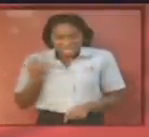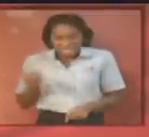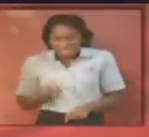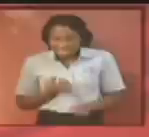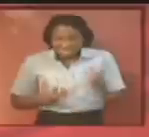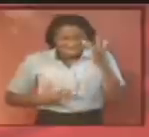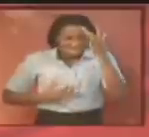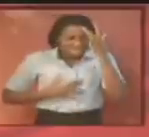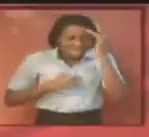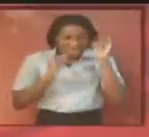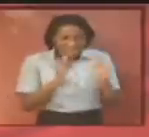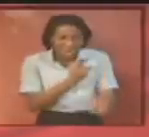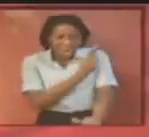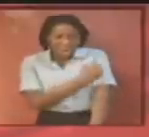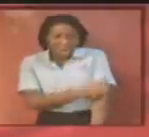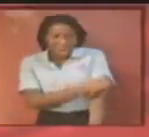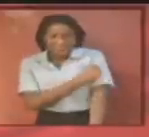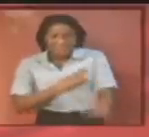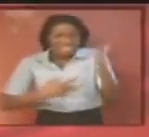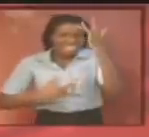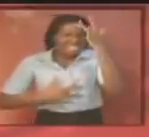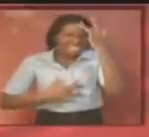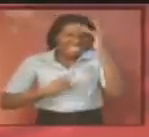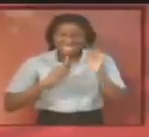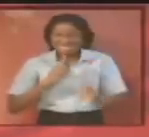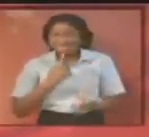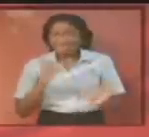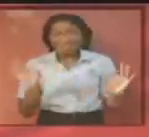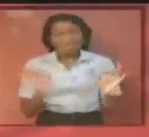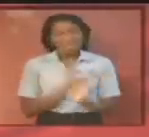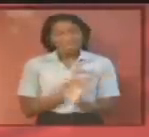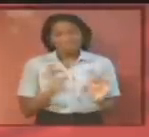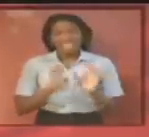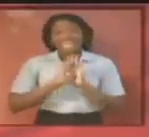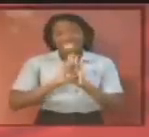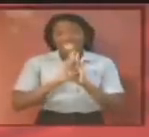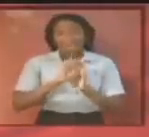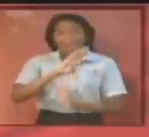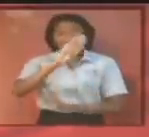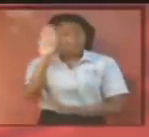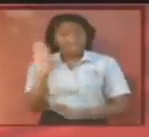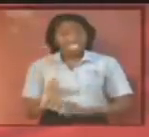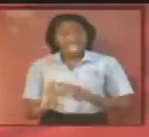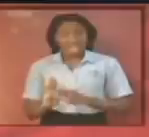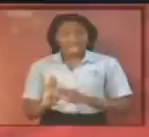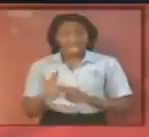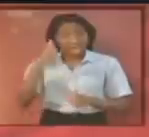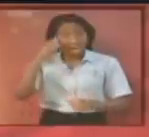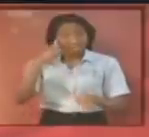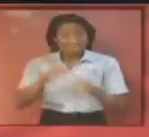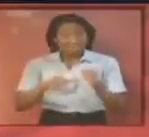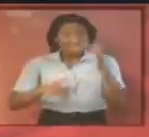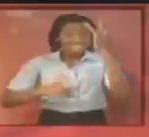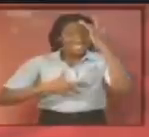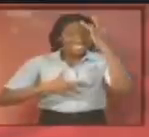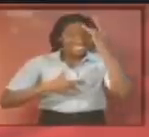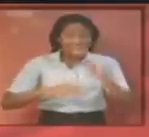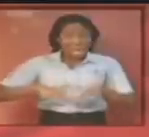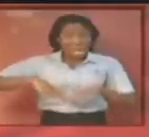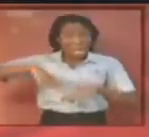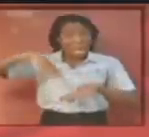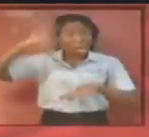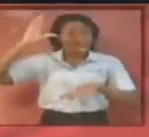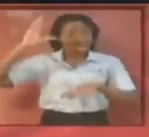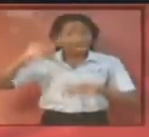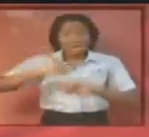Brazil, where the P1 variant was very prevalent, mortality rates among the elderly declined